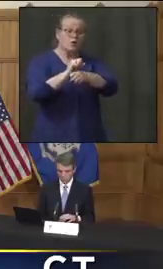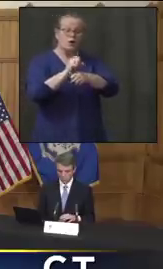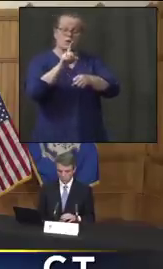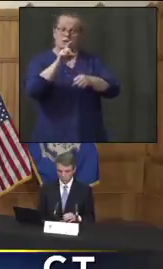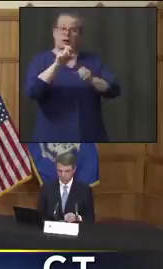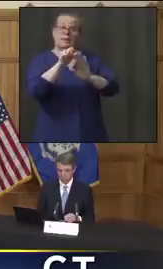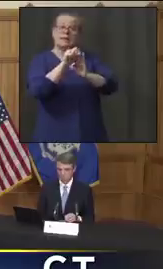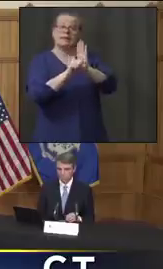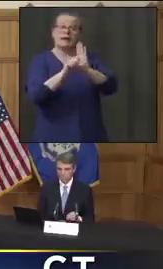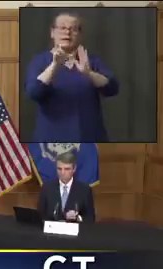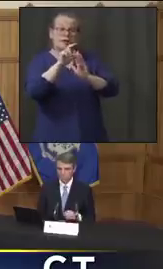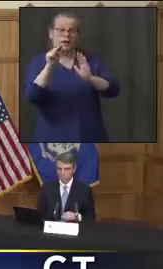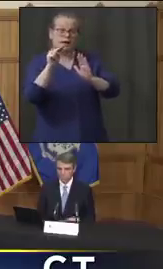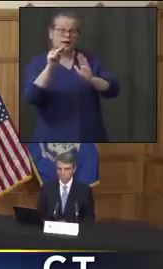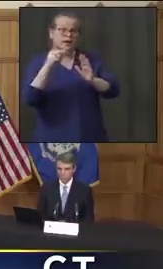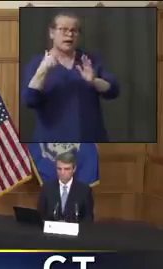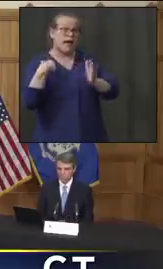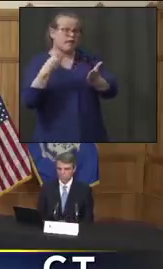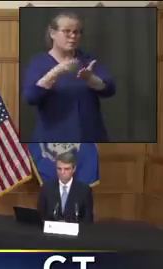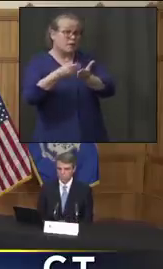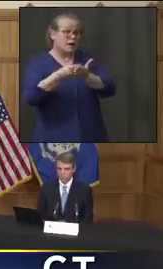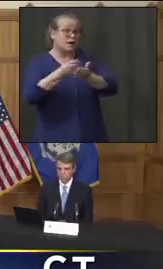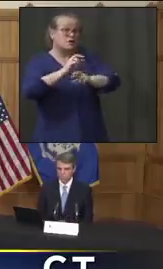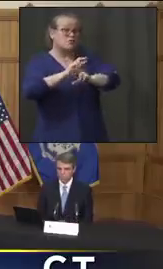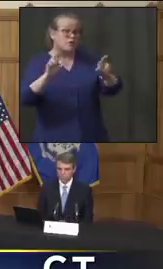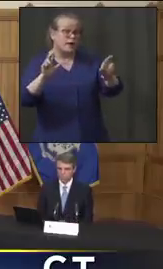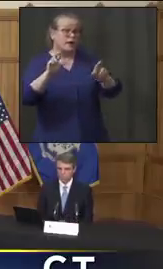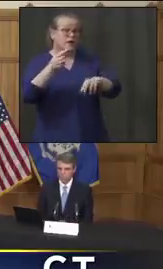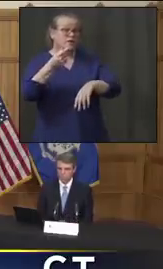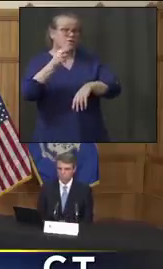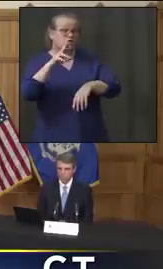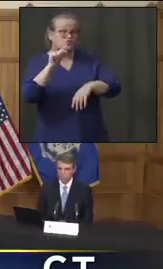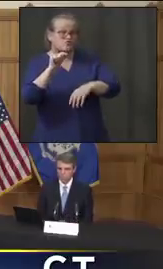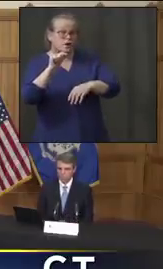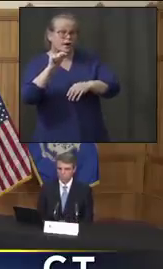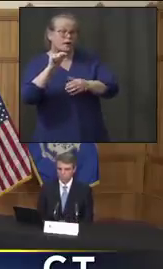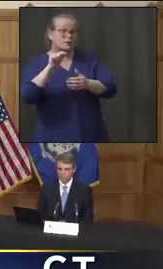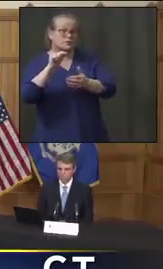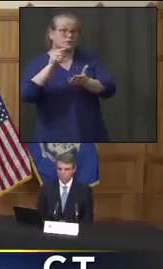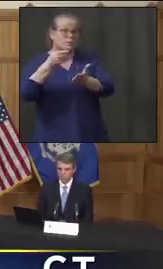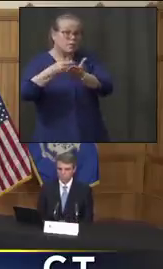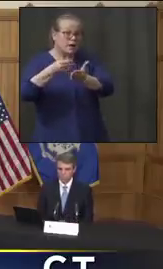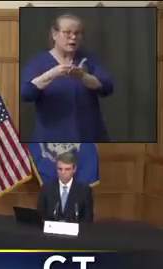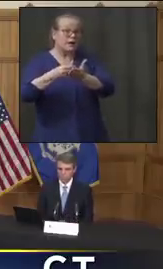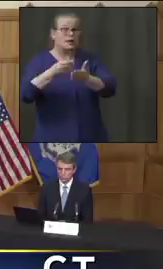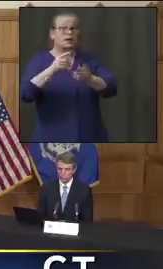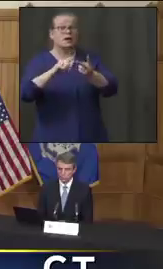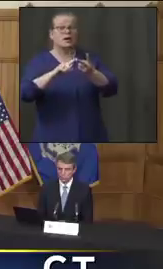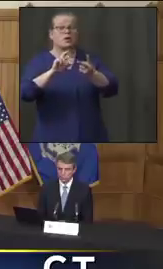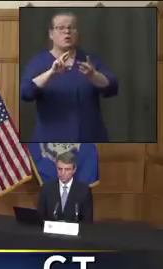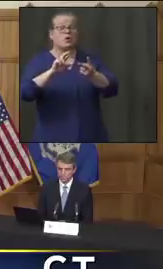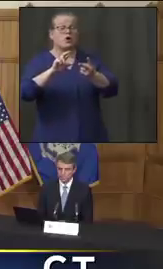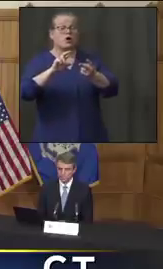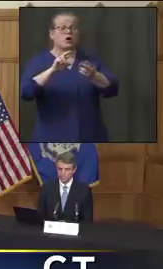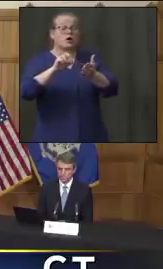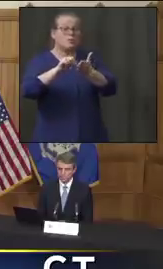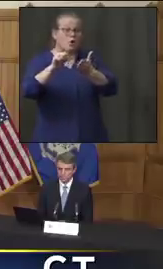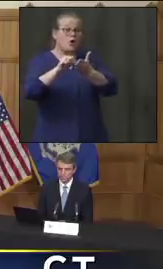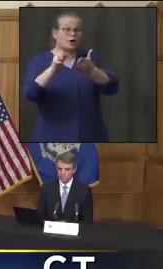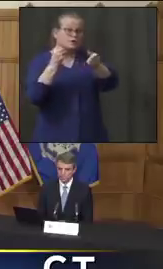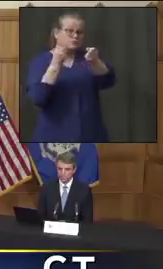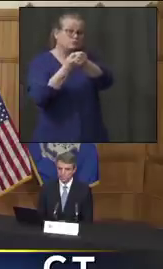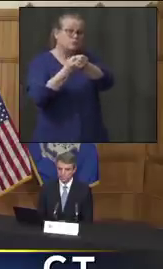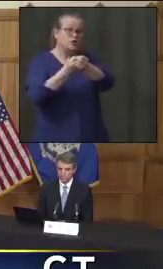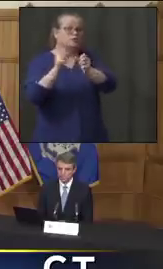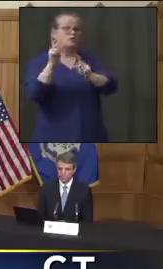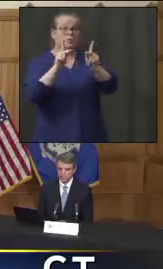planning to establish a package of rent and mortgage relief or forgiveness to prevent homeless in Connecticut? That's my first